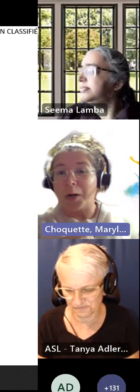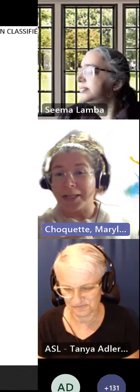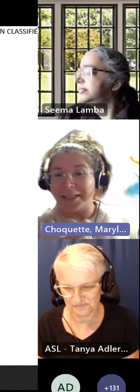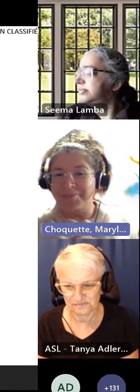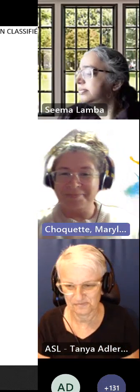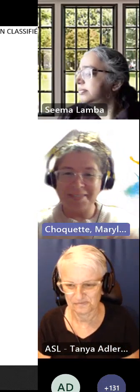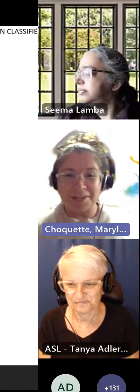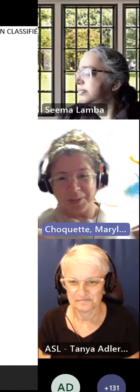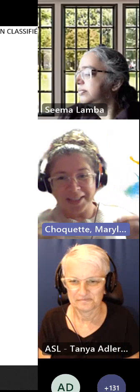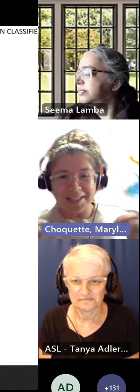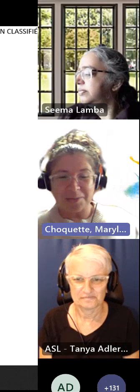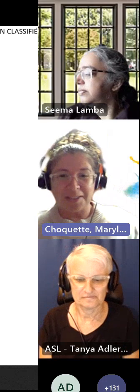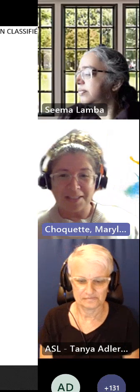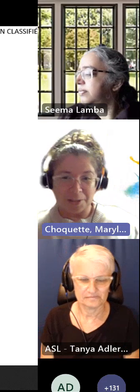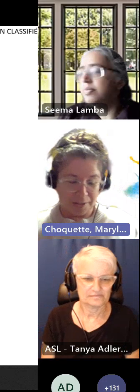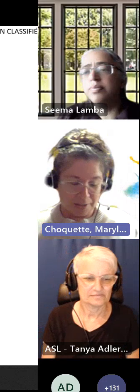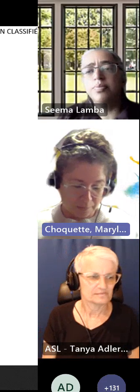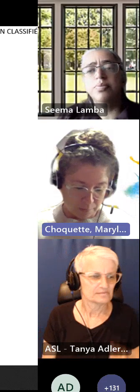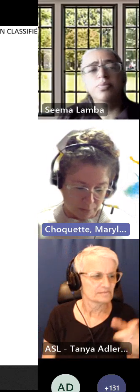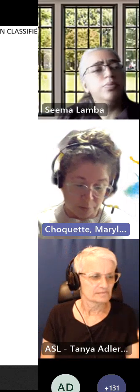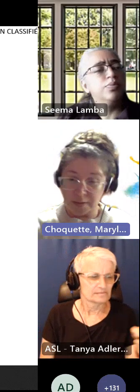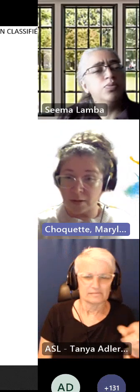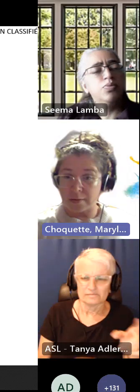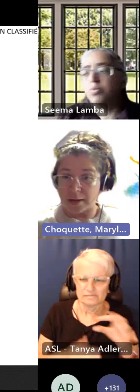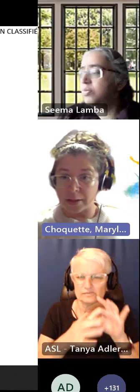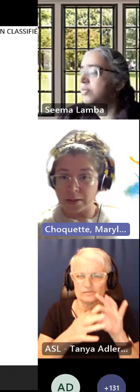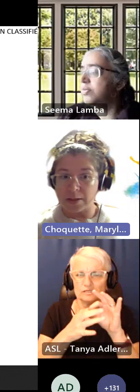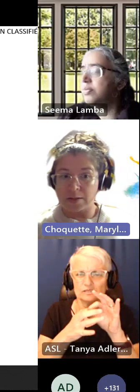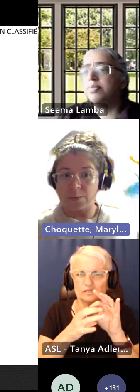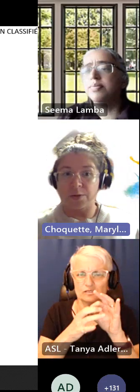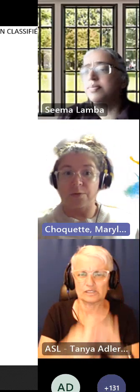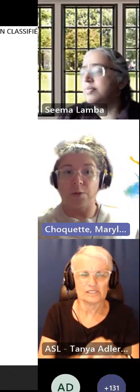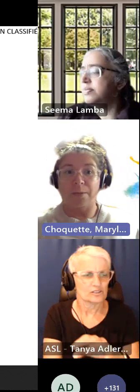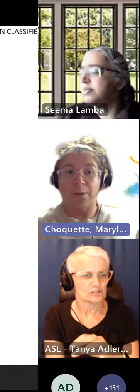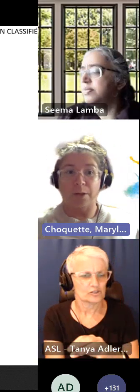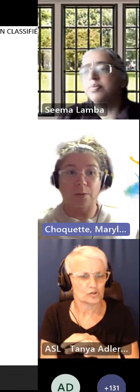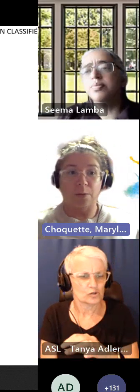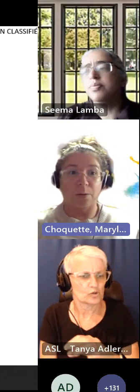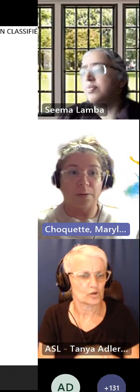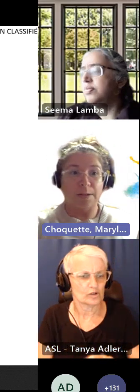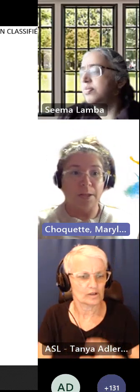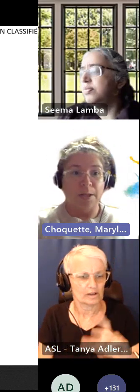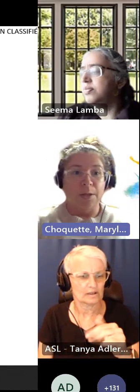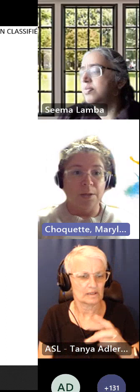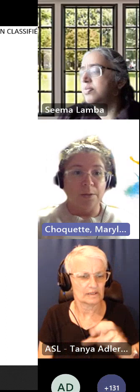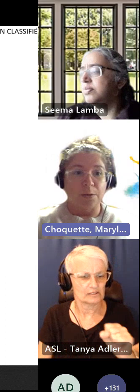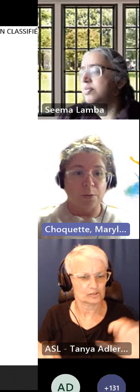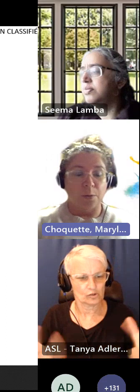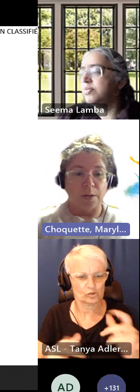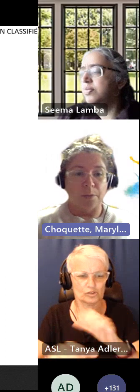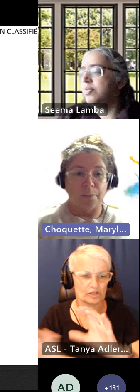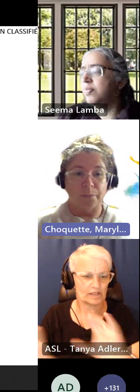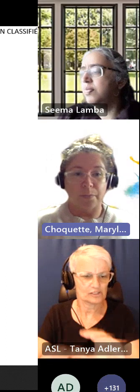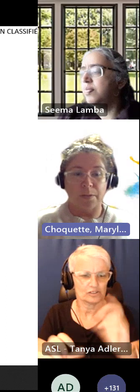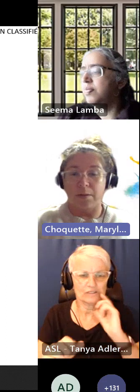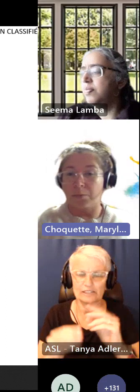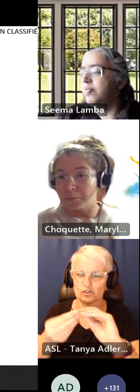This is one that relates really clearly to clerk's call to action in terms of numerical goals.